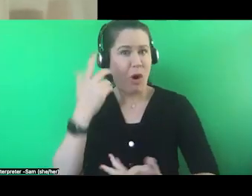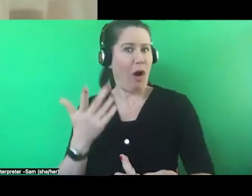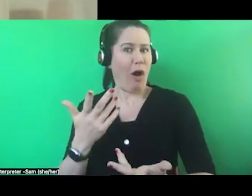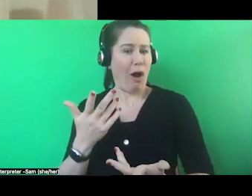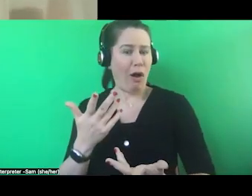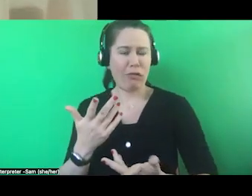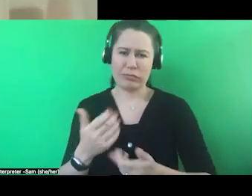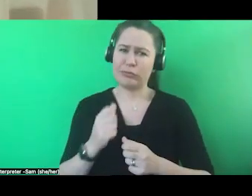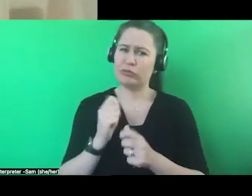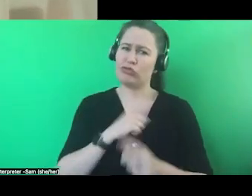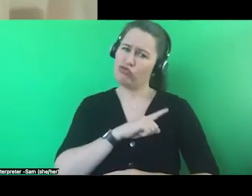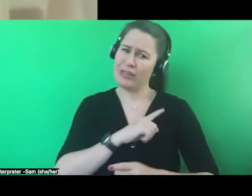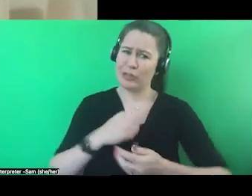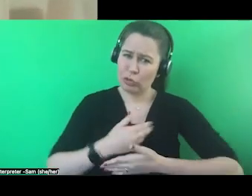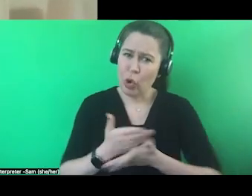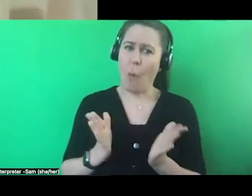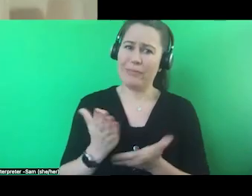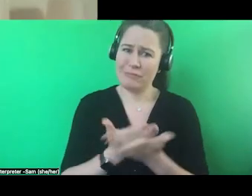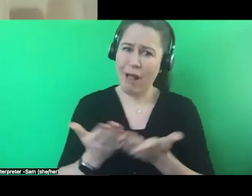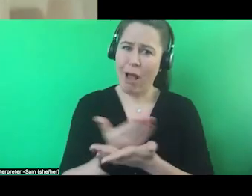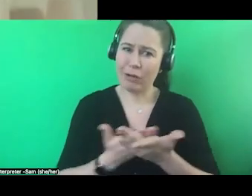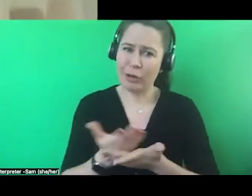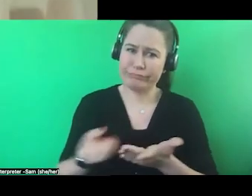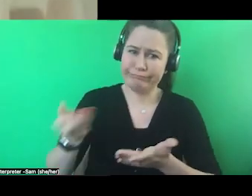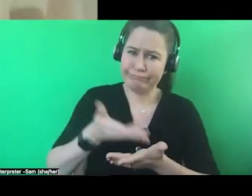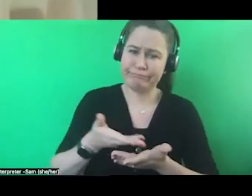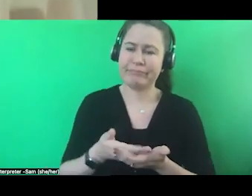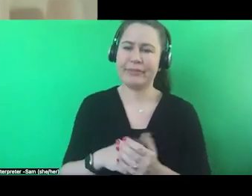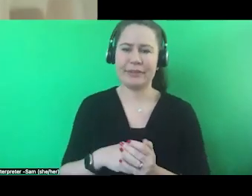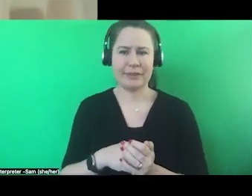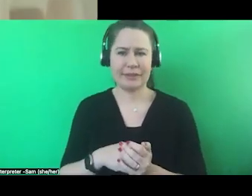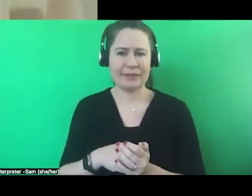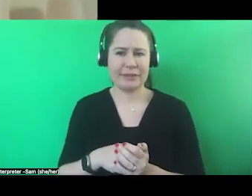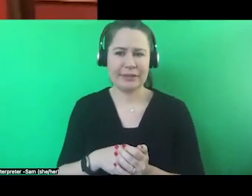kindly Chiara. ask Alexandrina to start this time and then Chiara. Thank you.